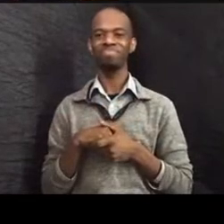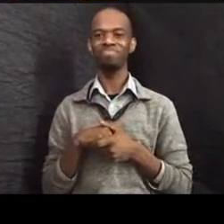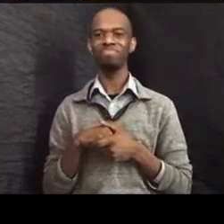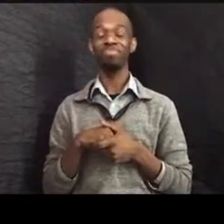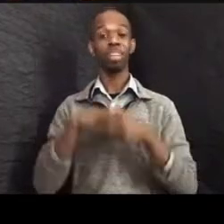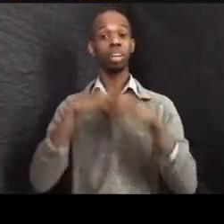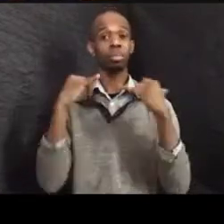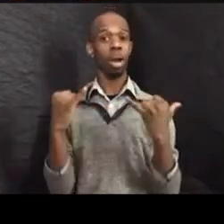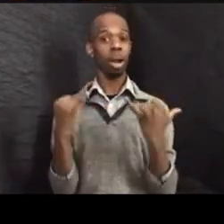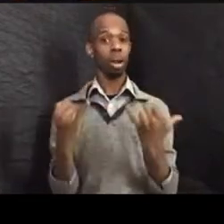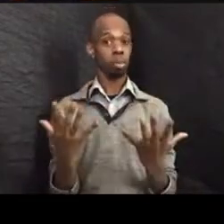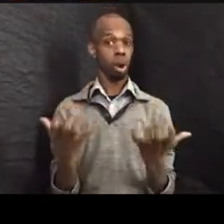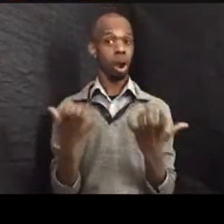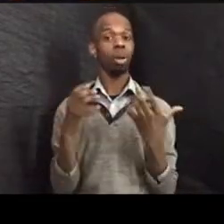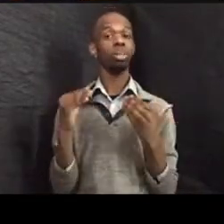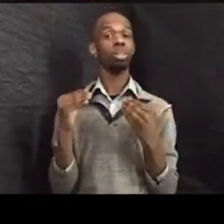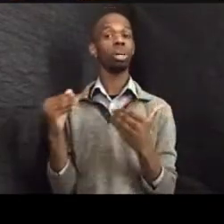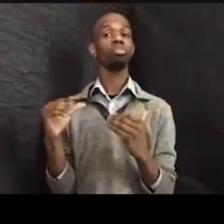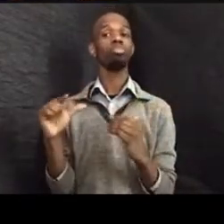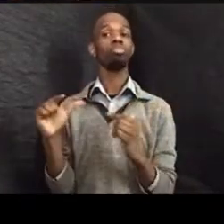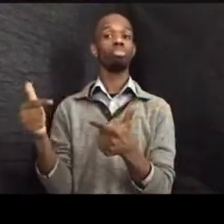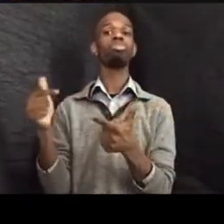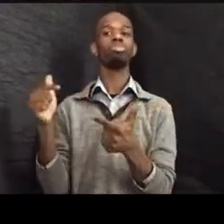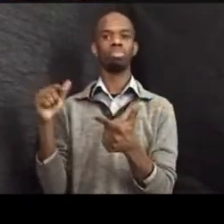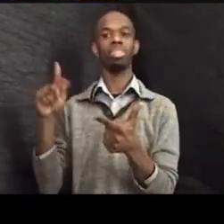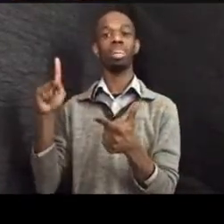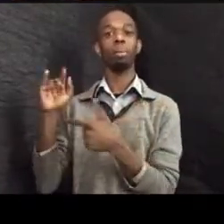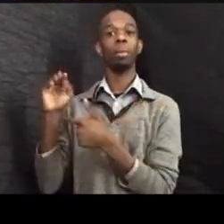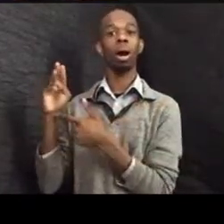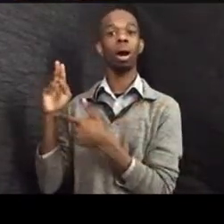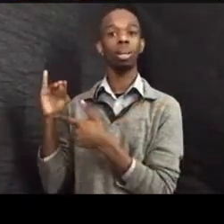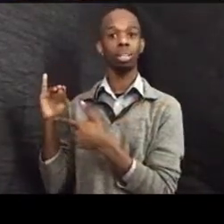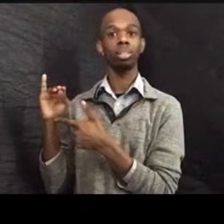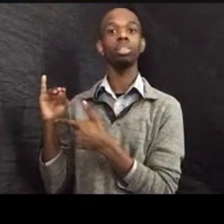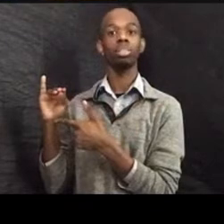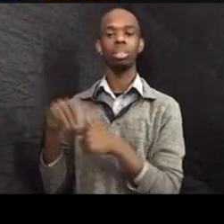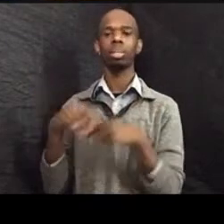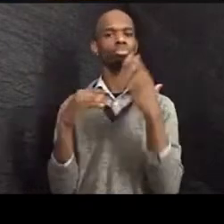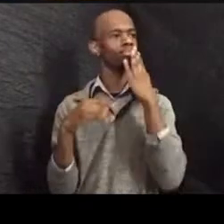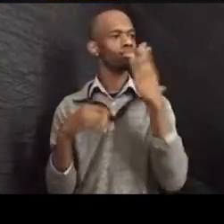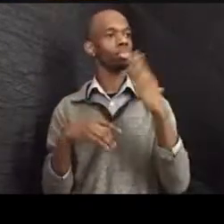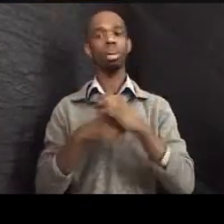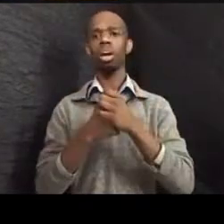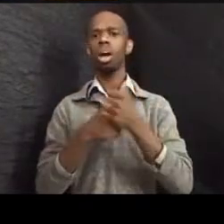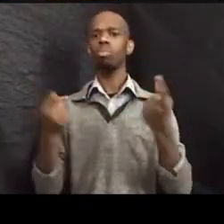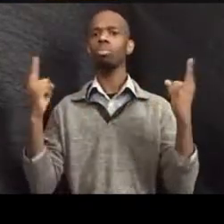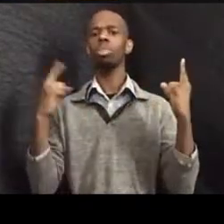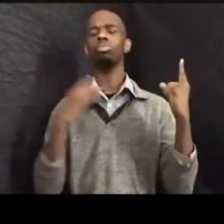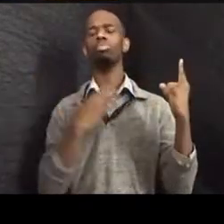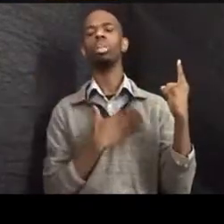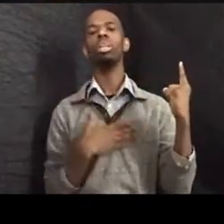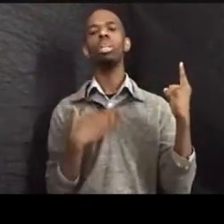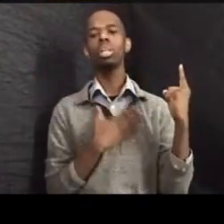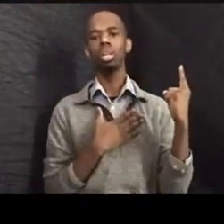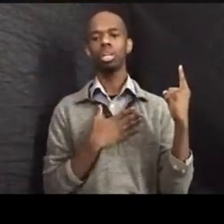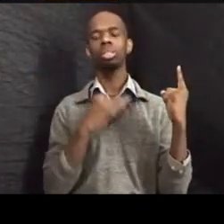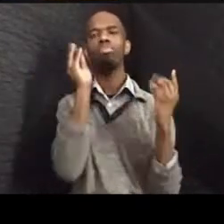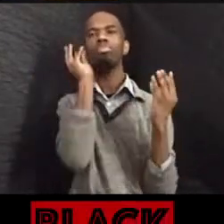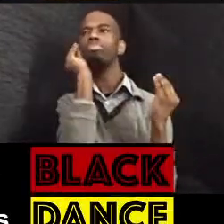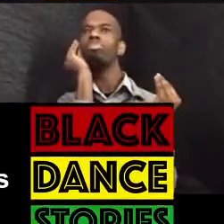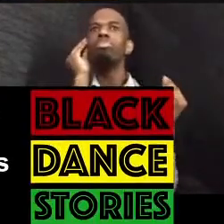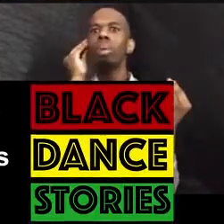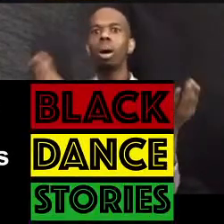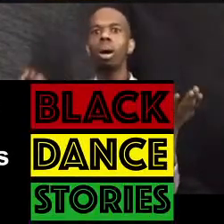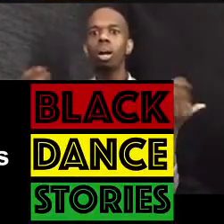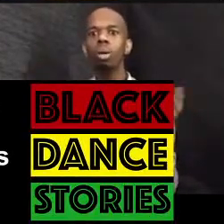it to Kimani. Thank you. Everybody, please consider donating. This is our Thursday